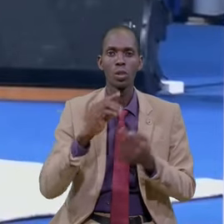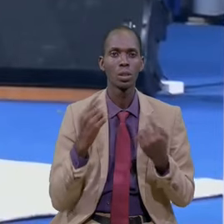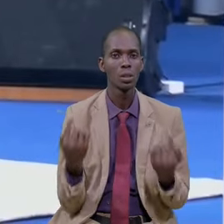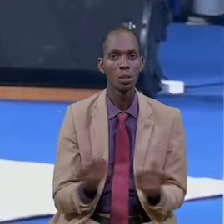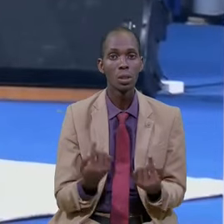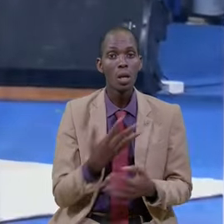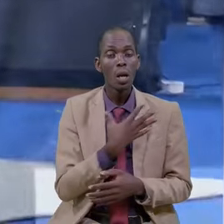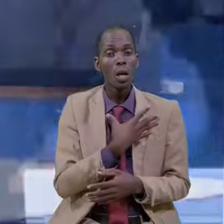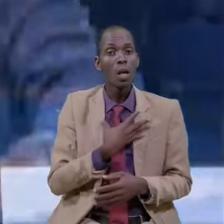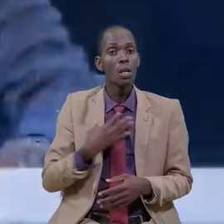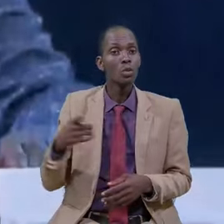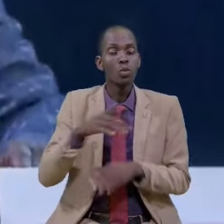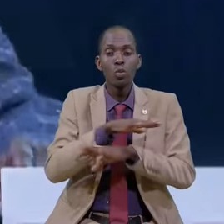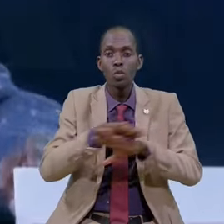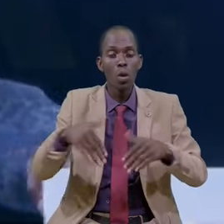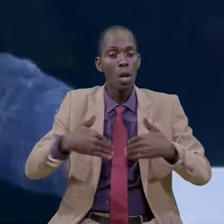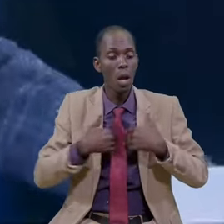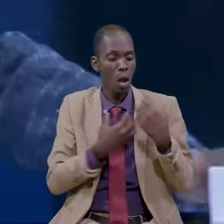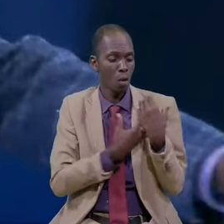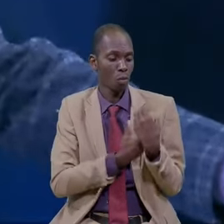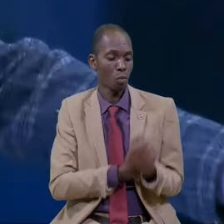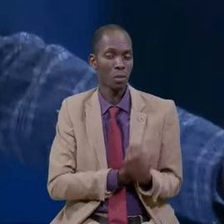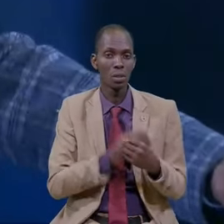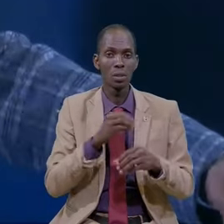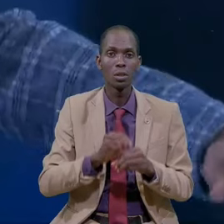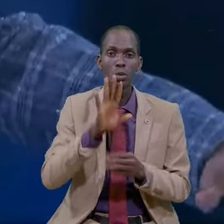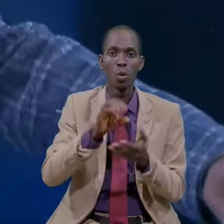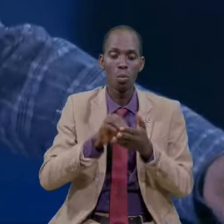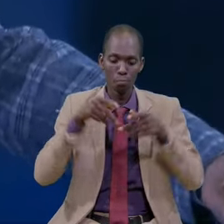don't have confidence in your own personal